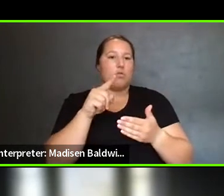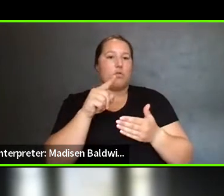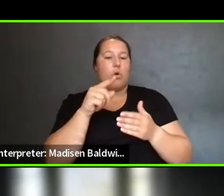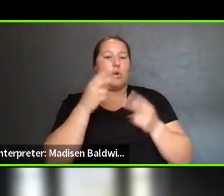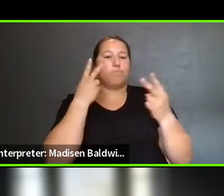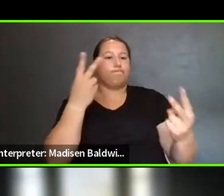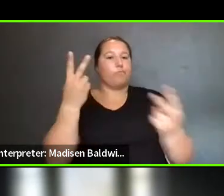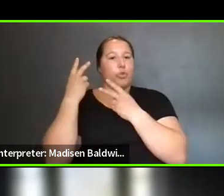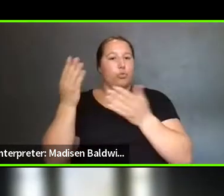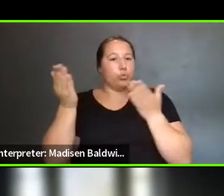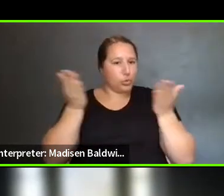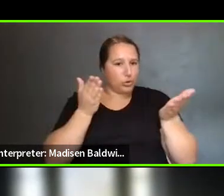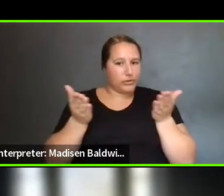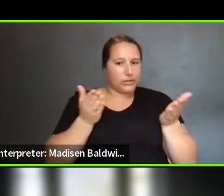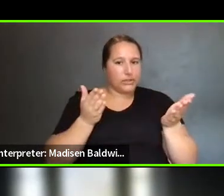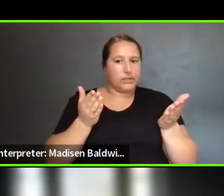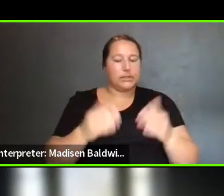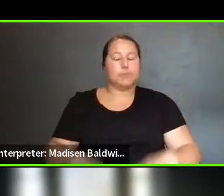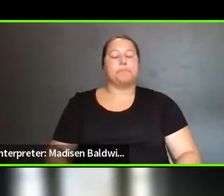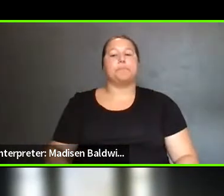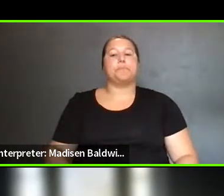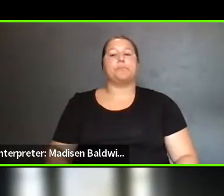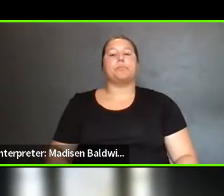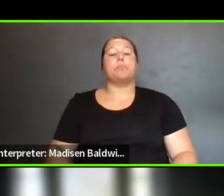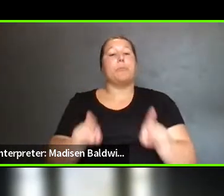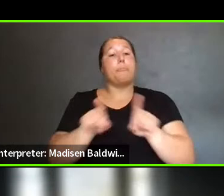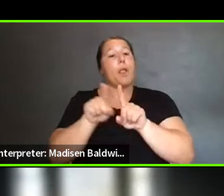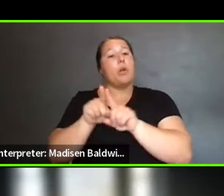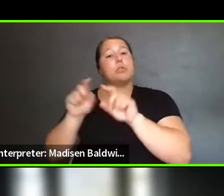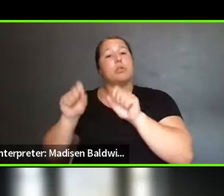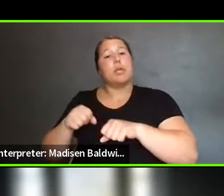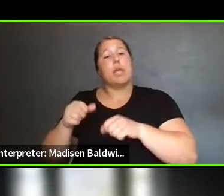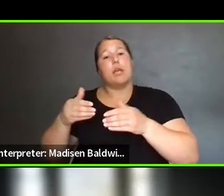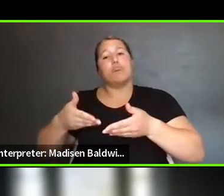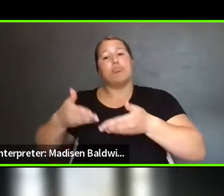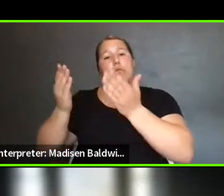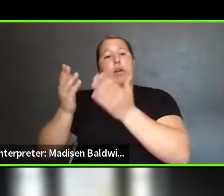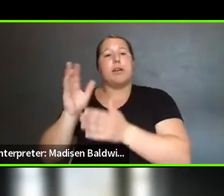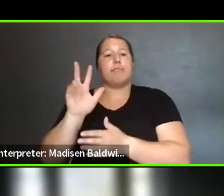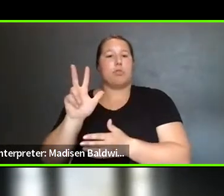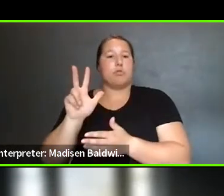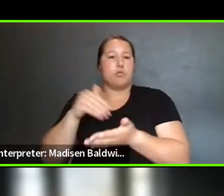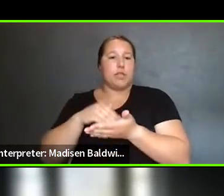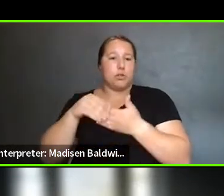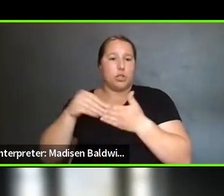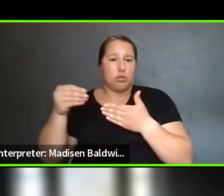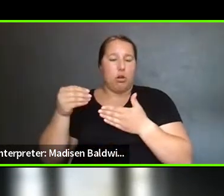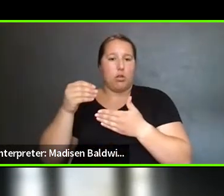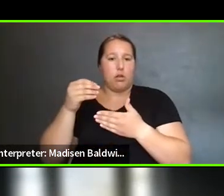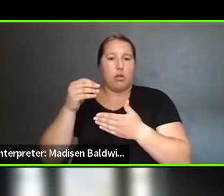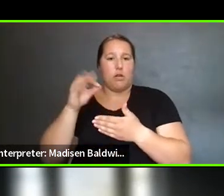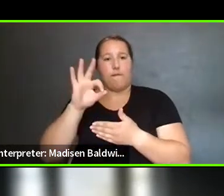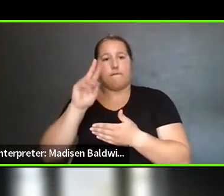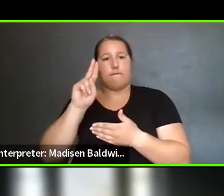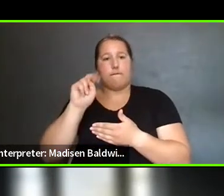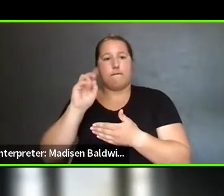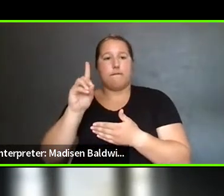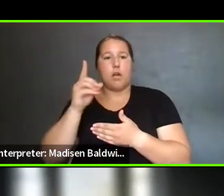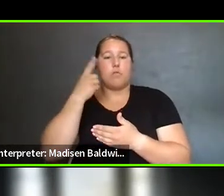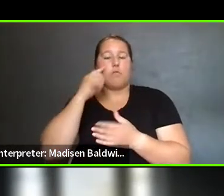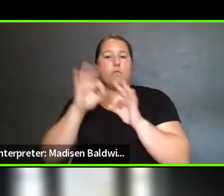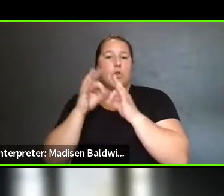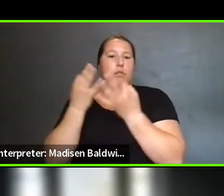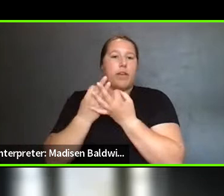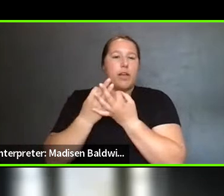county contributes, because they also have a $3,000 fund that is available to families. But for certain